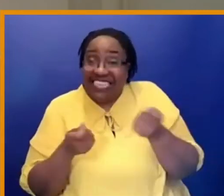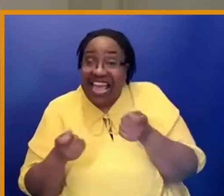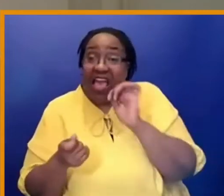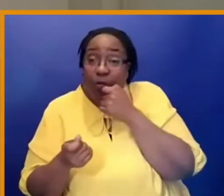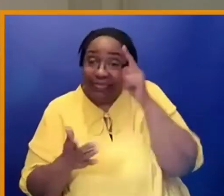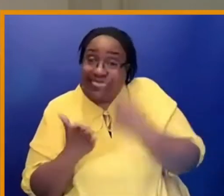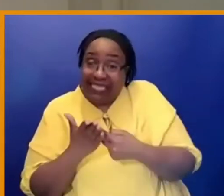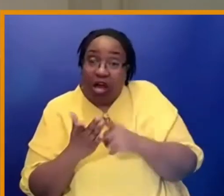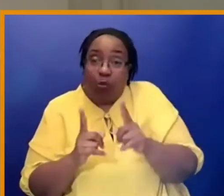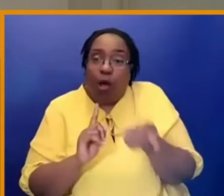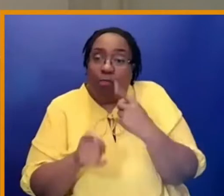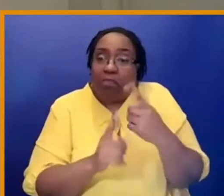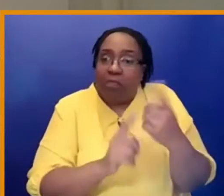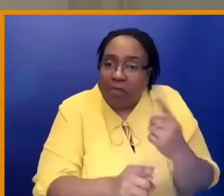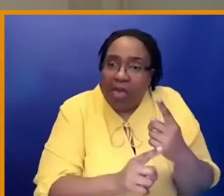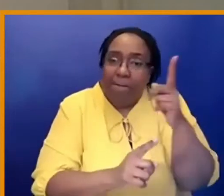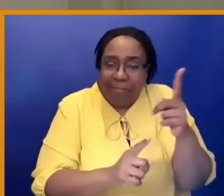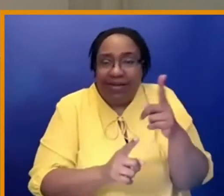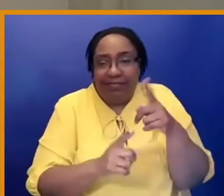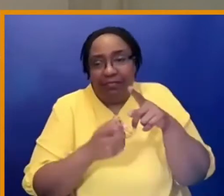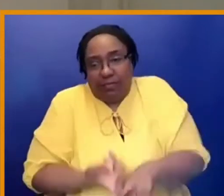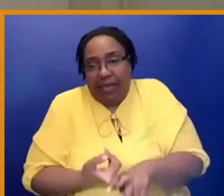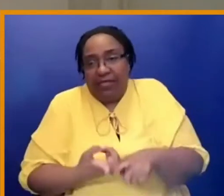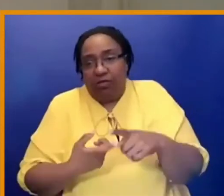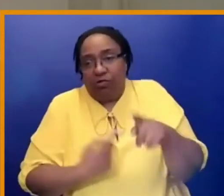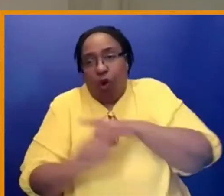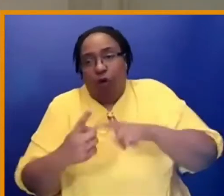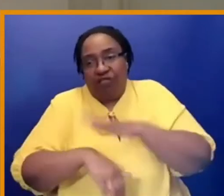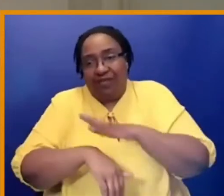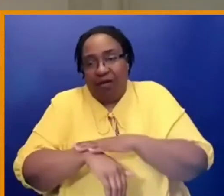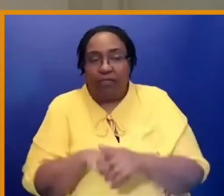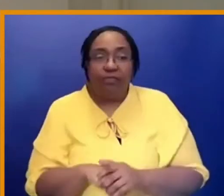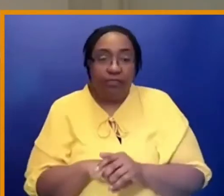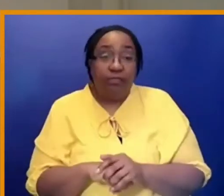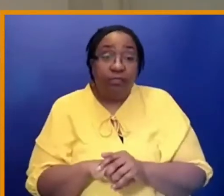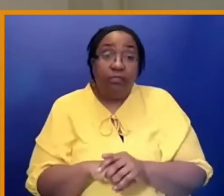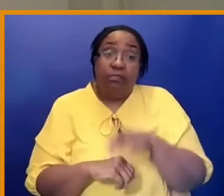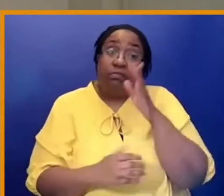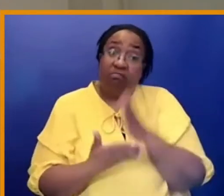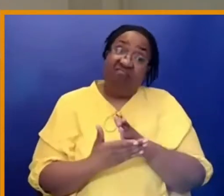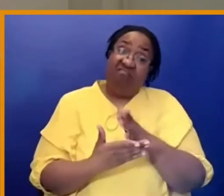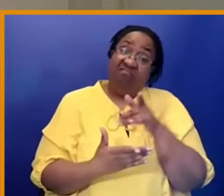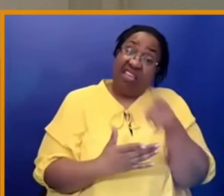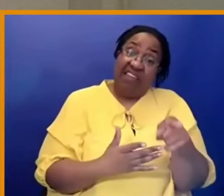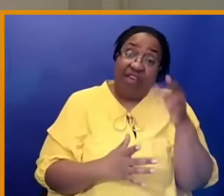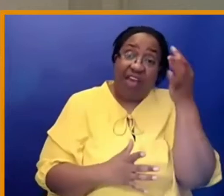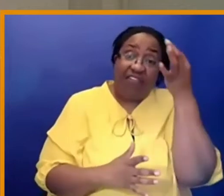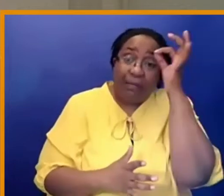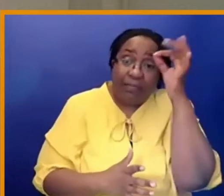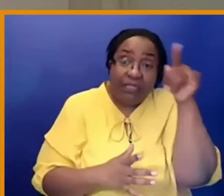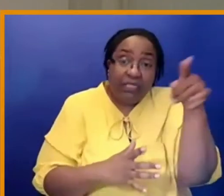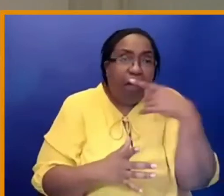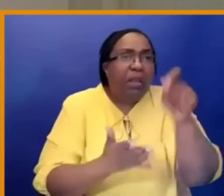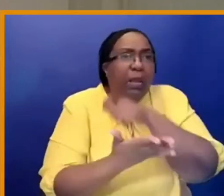available. It's obviously right that party members have as much chance as possible to hold the committees they elect to account and to be able to question